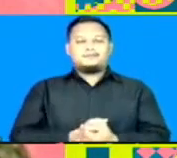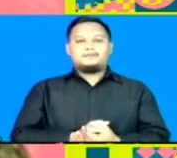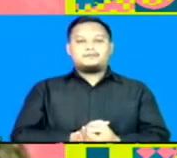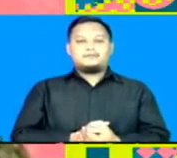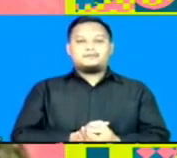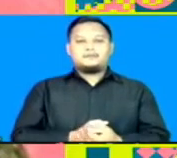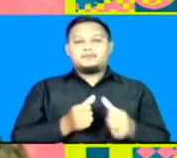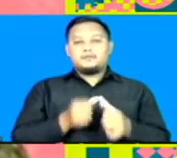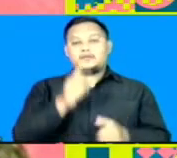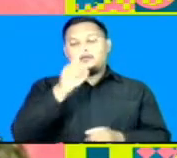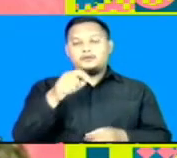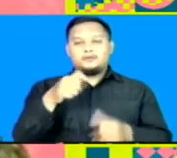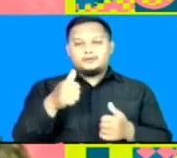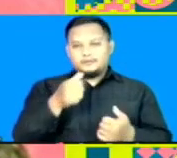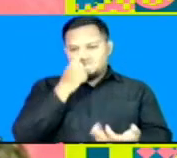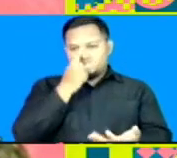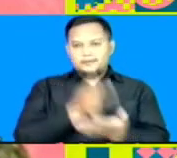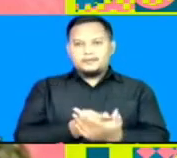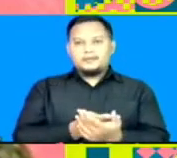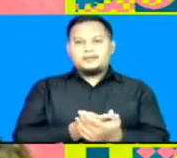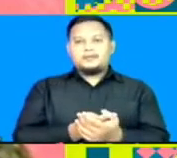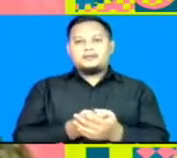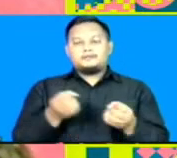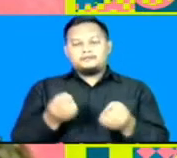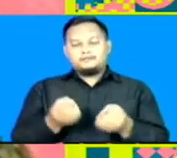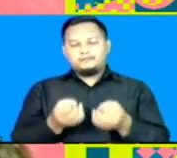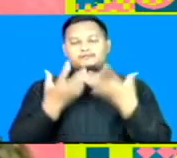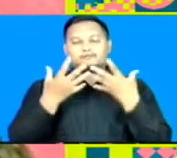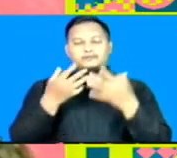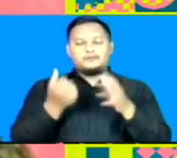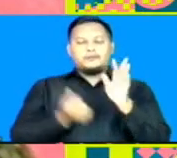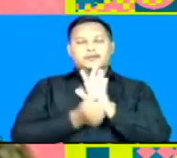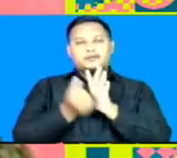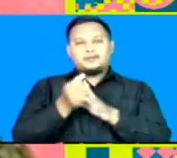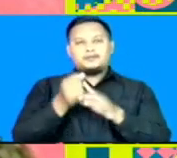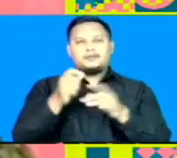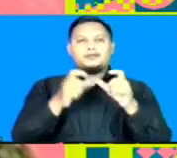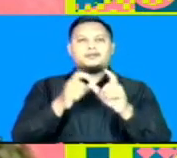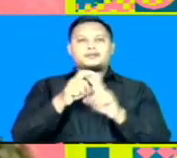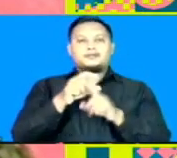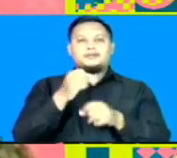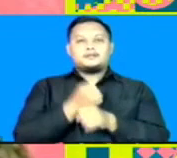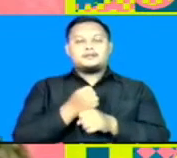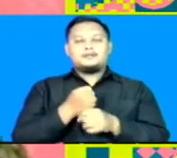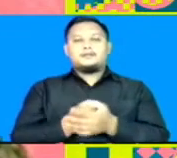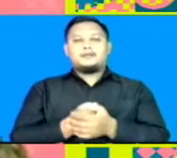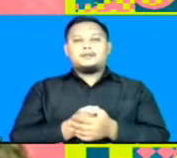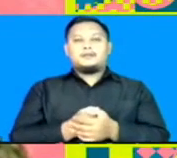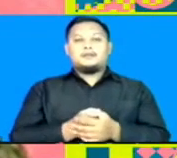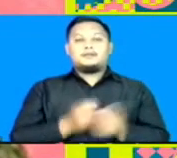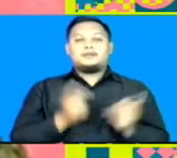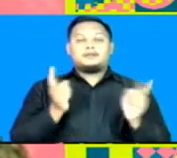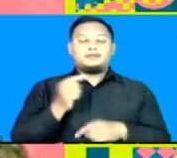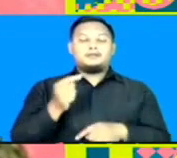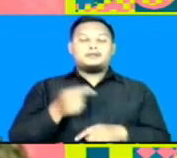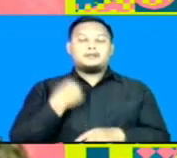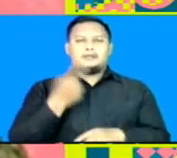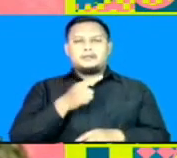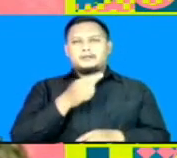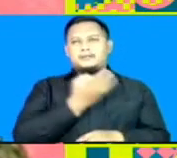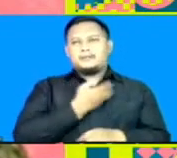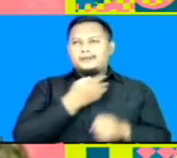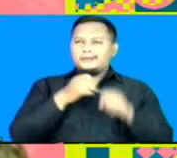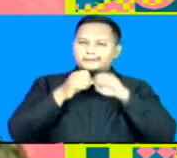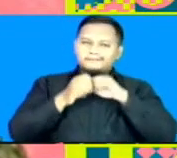this year we put forward the G20 principles to scale up blended finance, which is tailored to the perspective of the